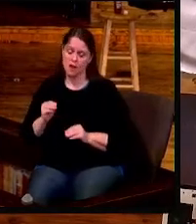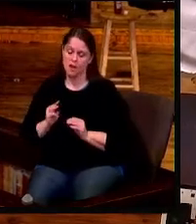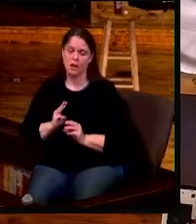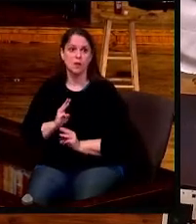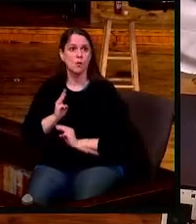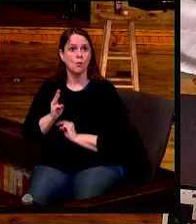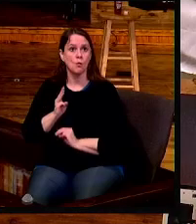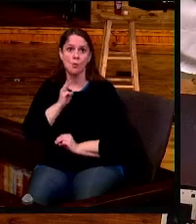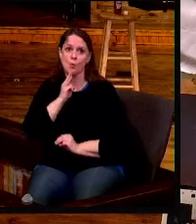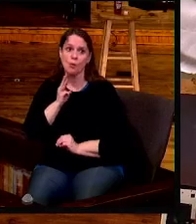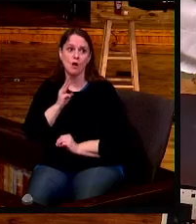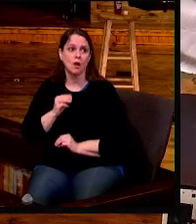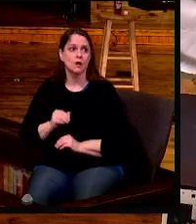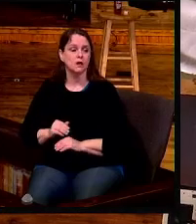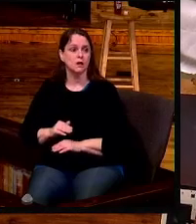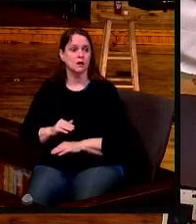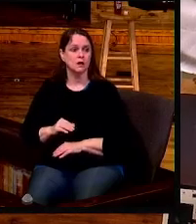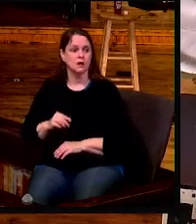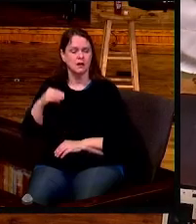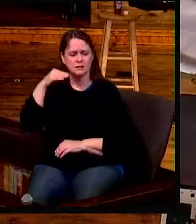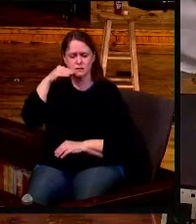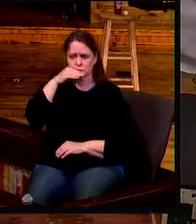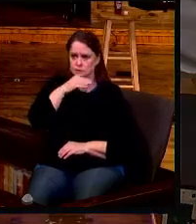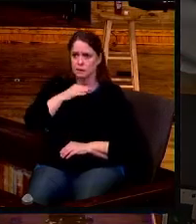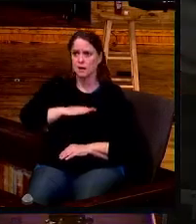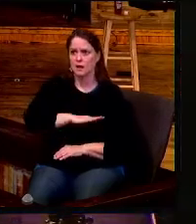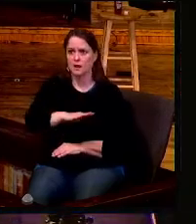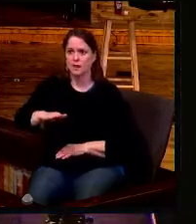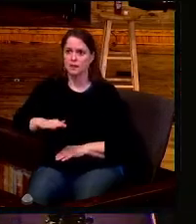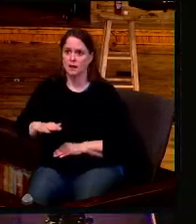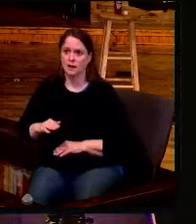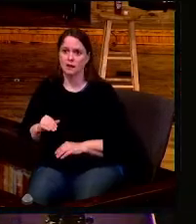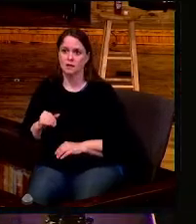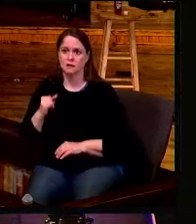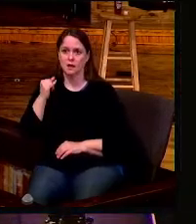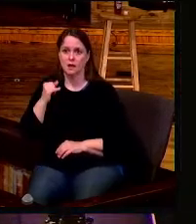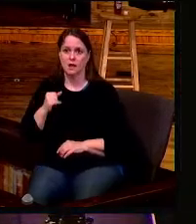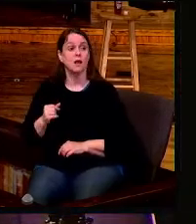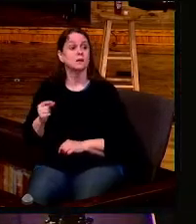one place, and let the dry land appear, and it was so.